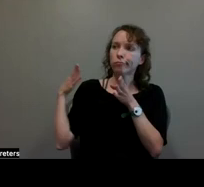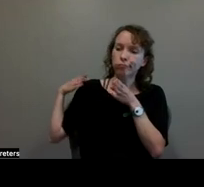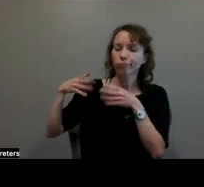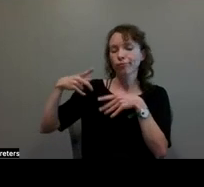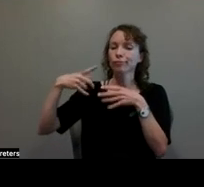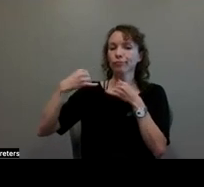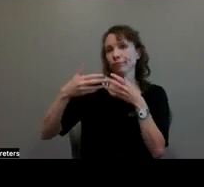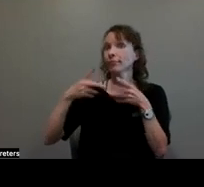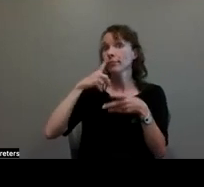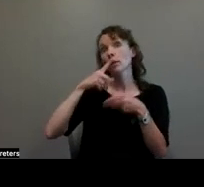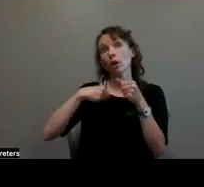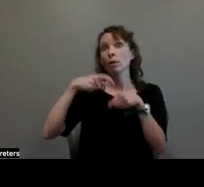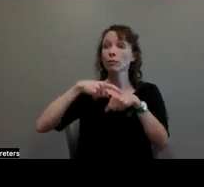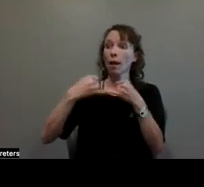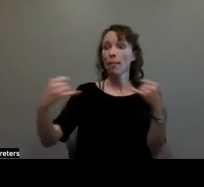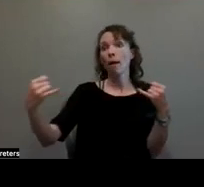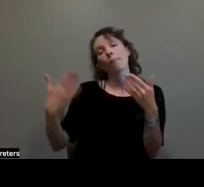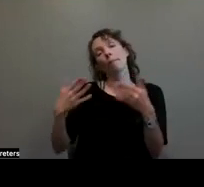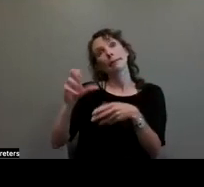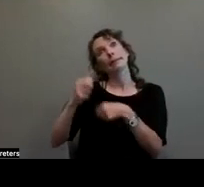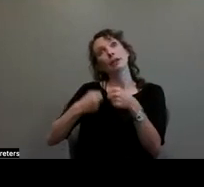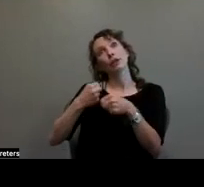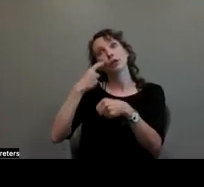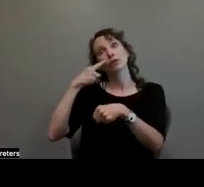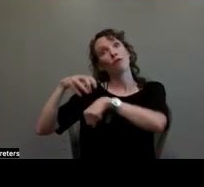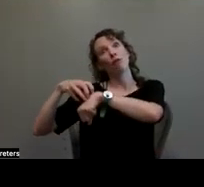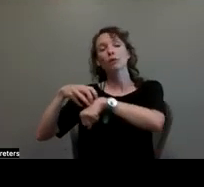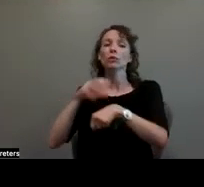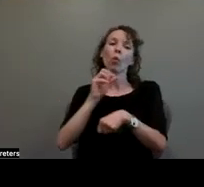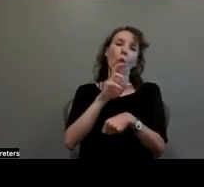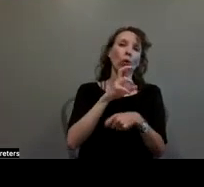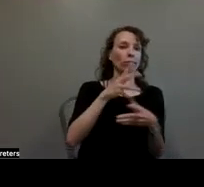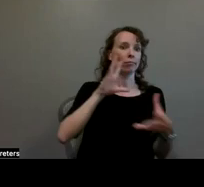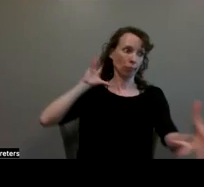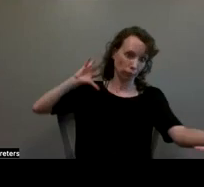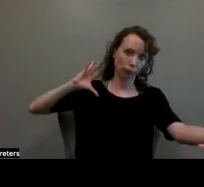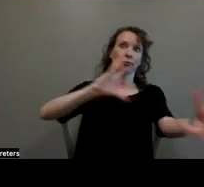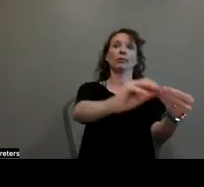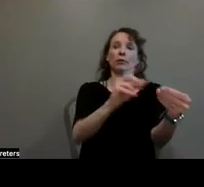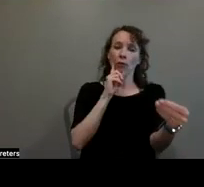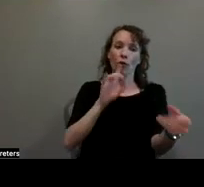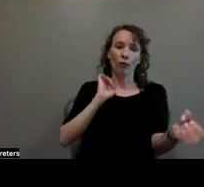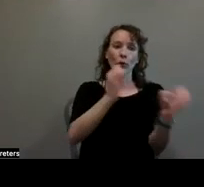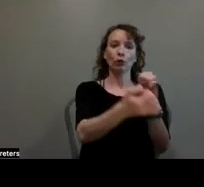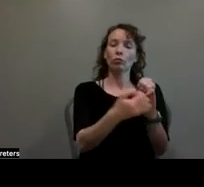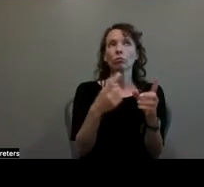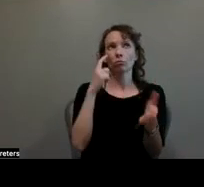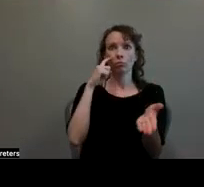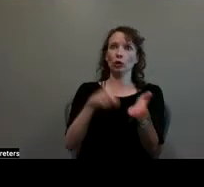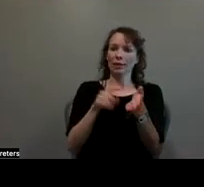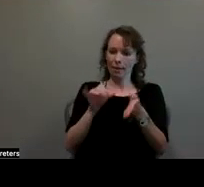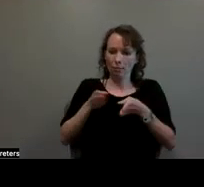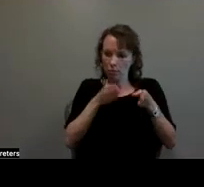some cases decades for bioevolution and geologic eons for ancient evolution, these trajectories will actually